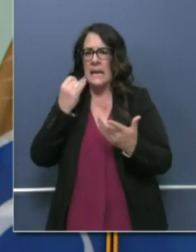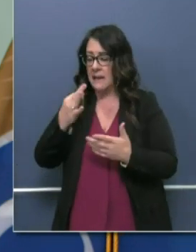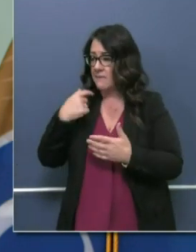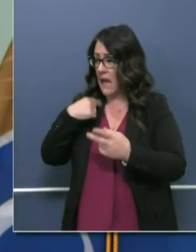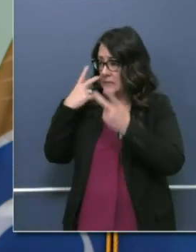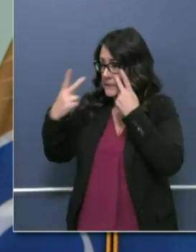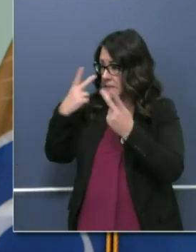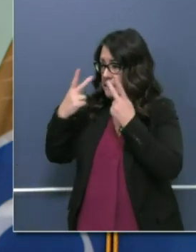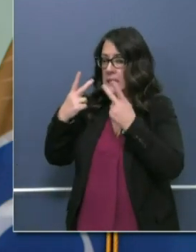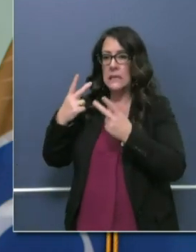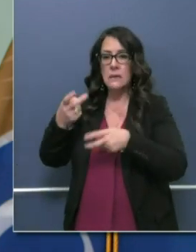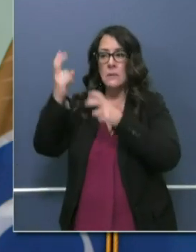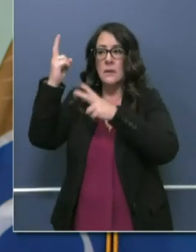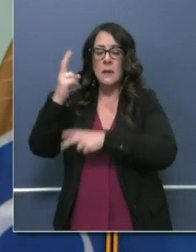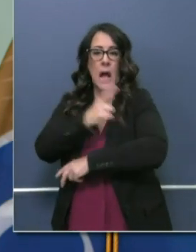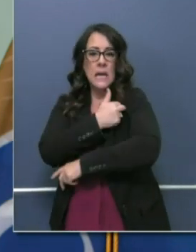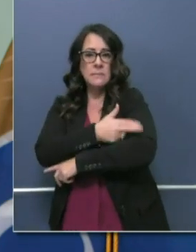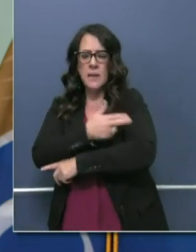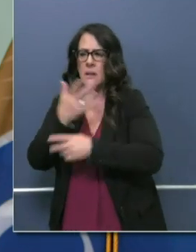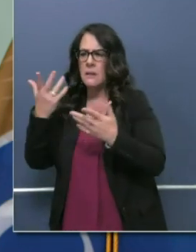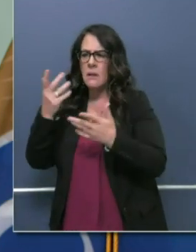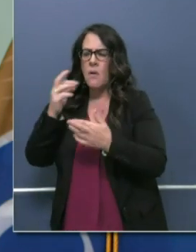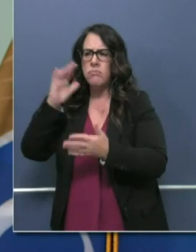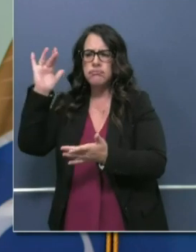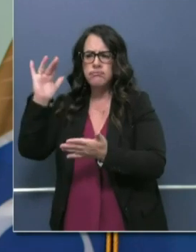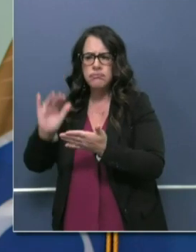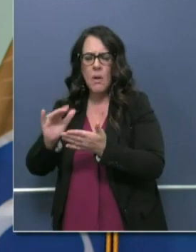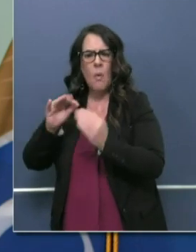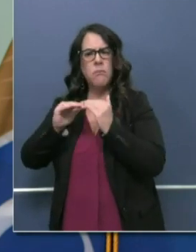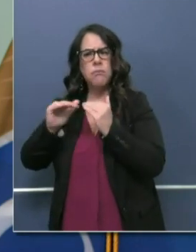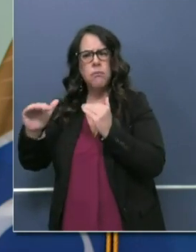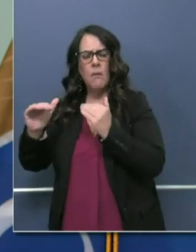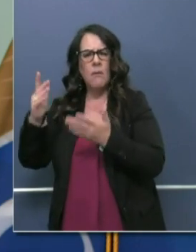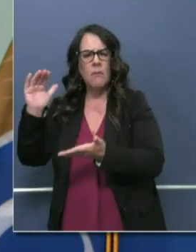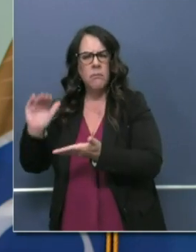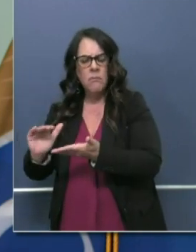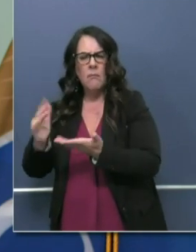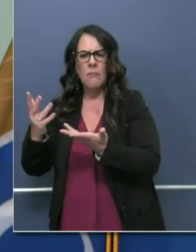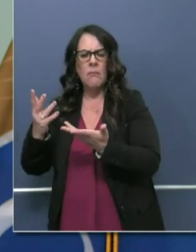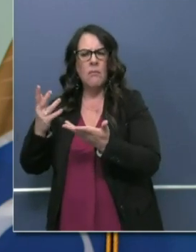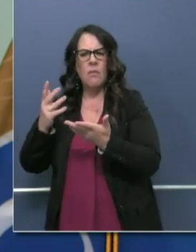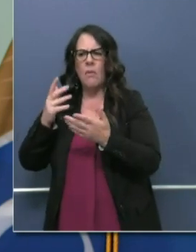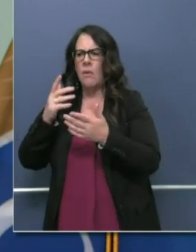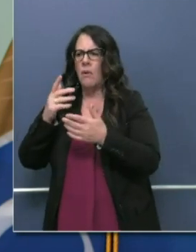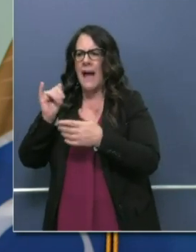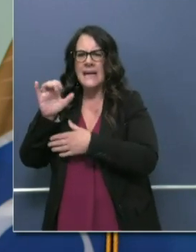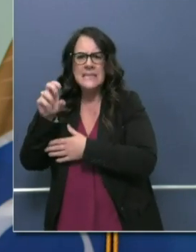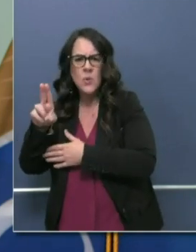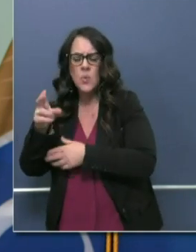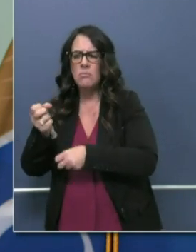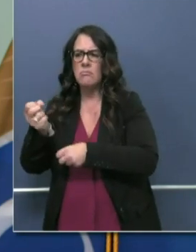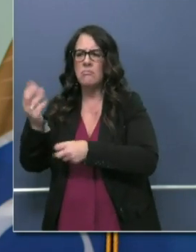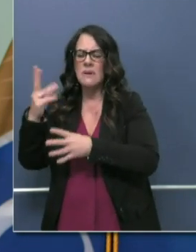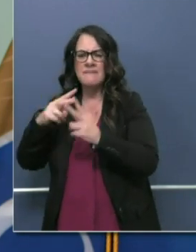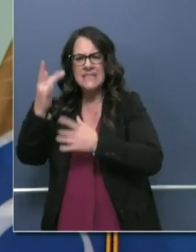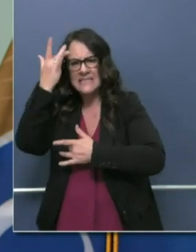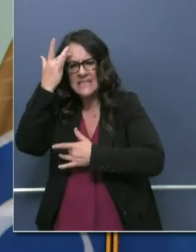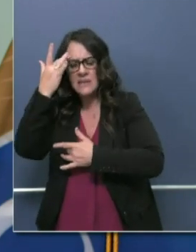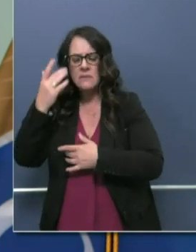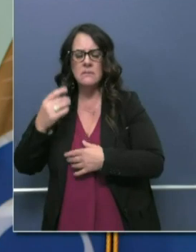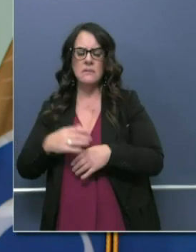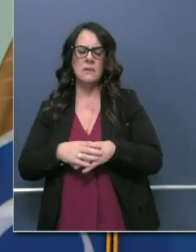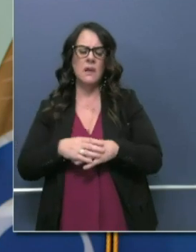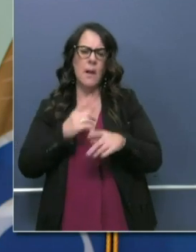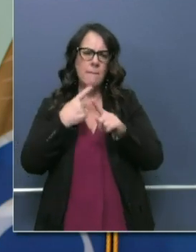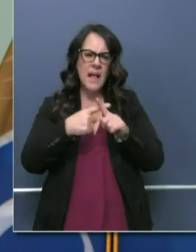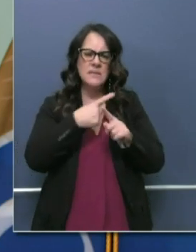ICU or over 14 days, or declines, and again, testing and tracking capacity. But one thing I know